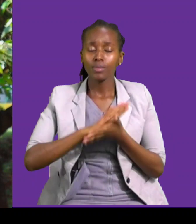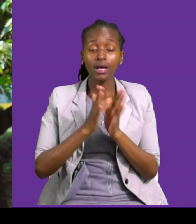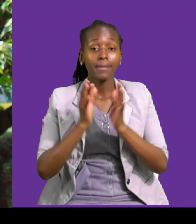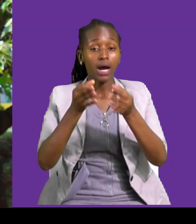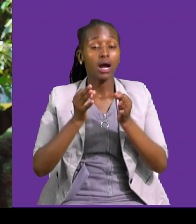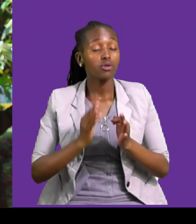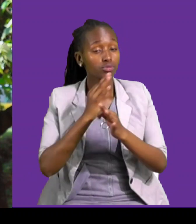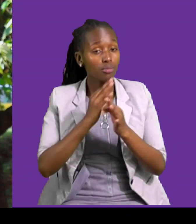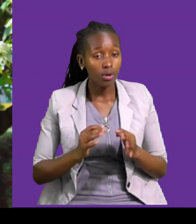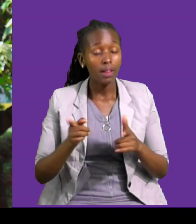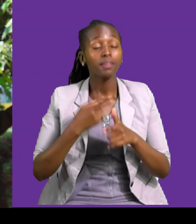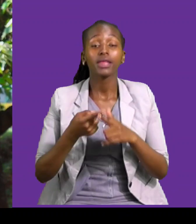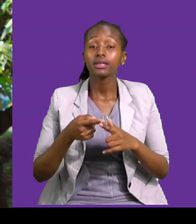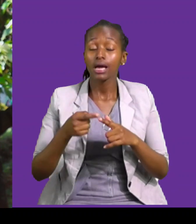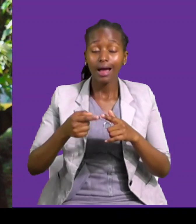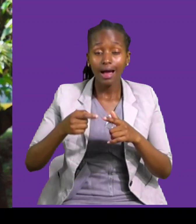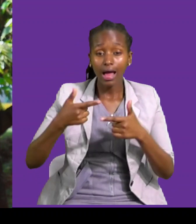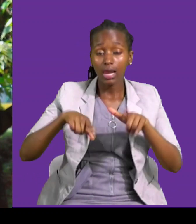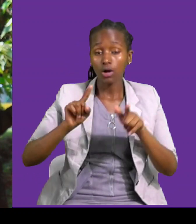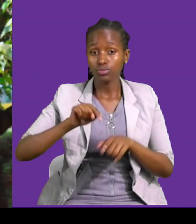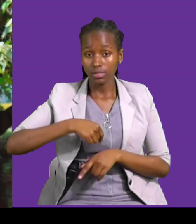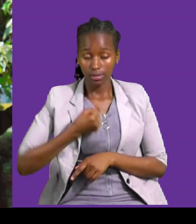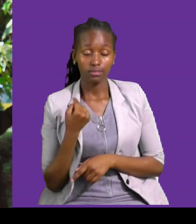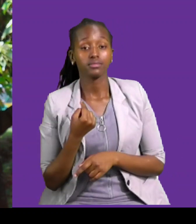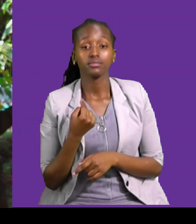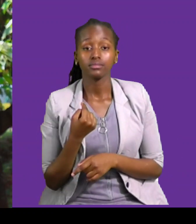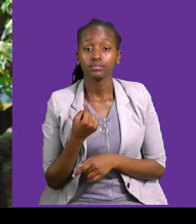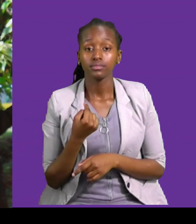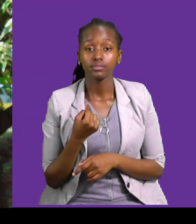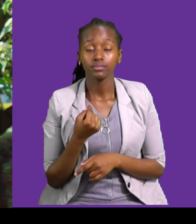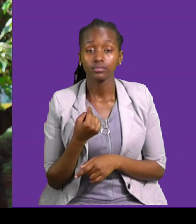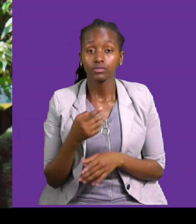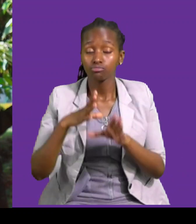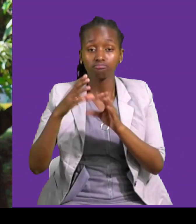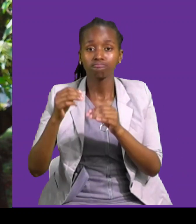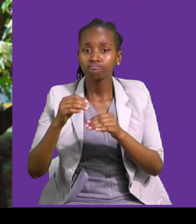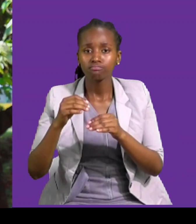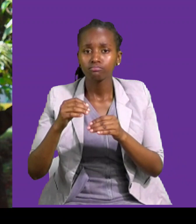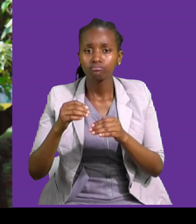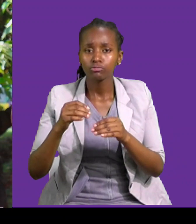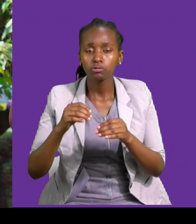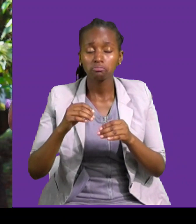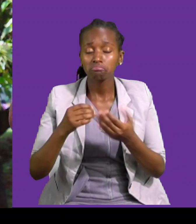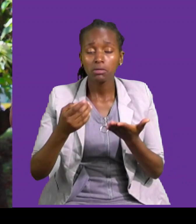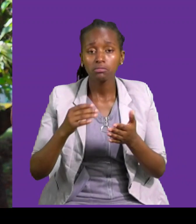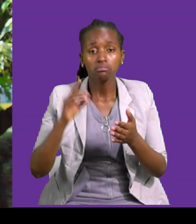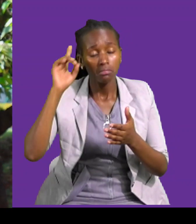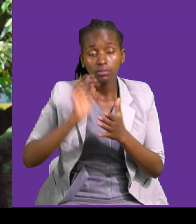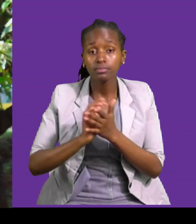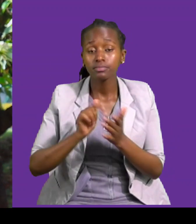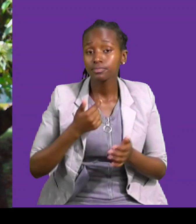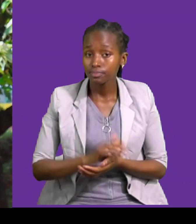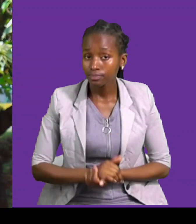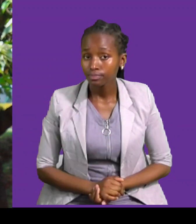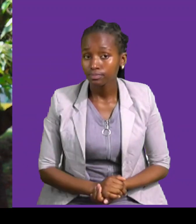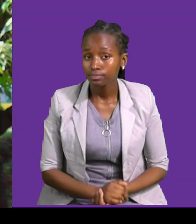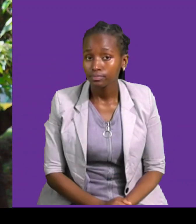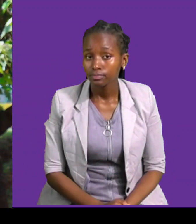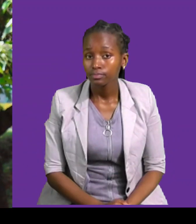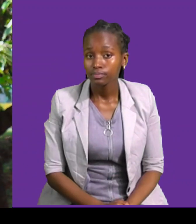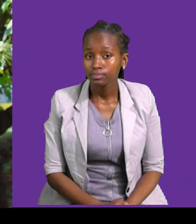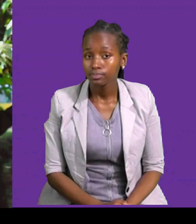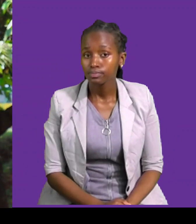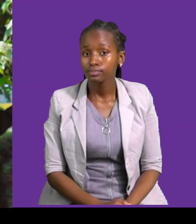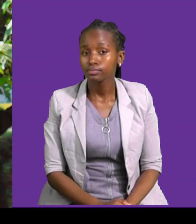they're not doing anything for us." Yeah, you basically have to get your hands dirty, I guess. Okay, and I think